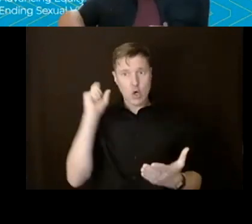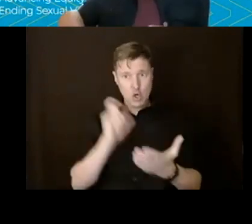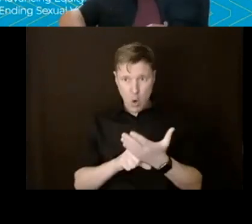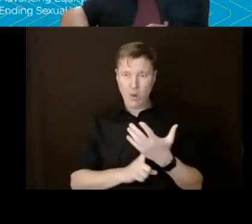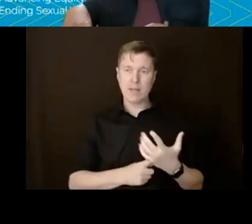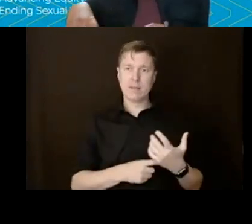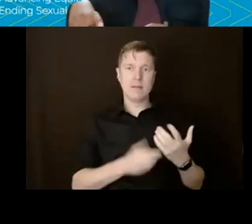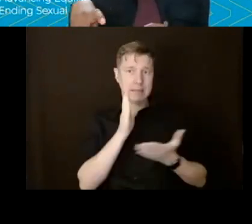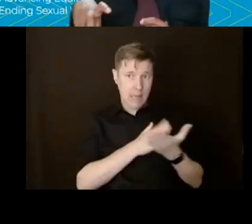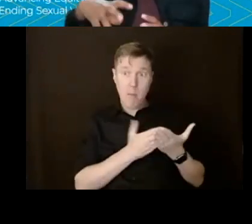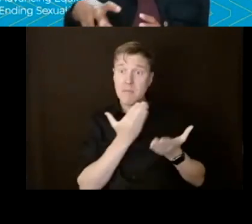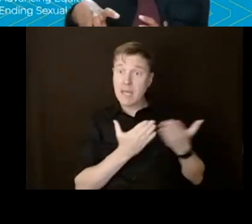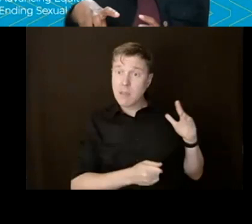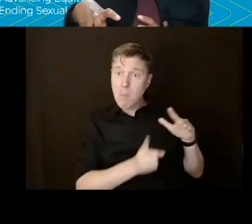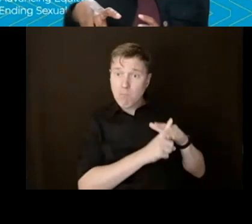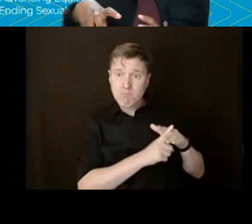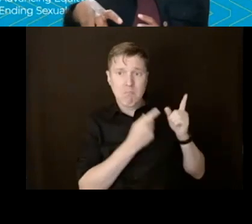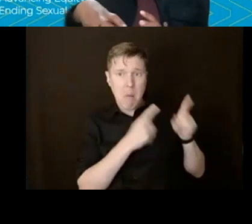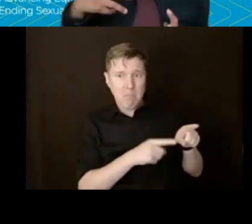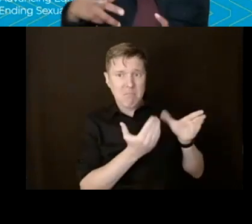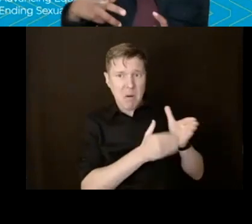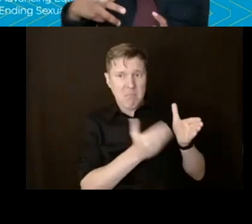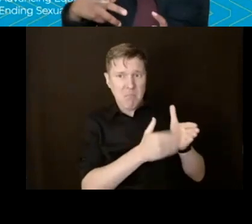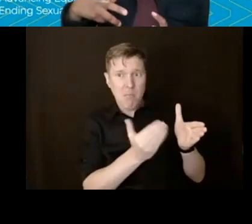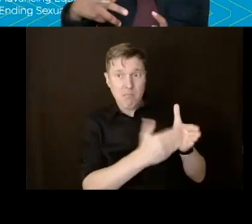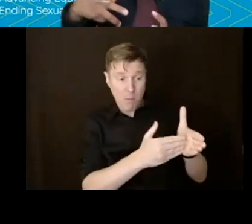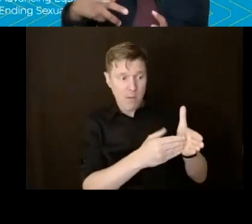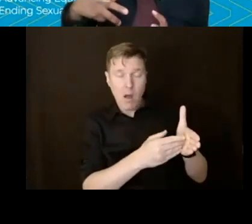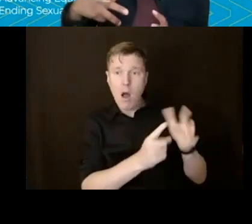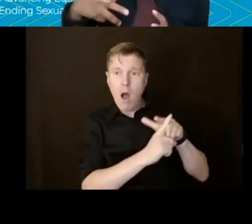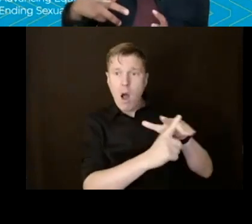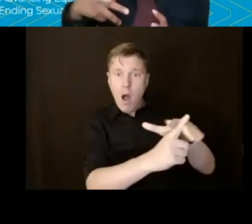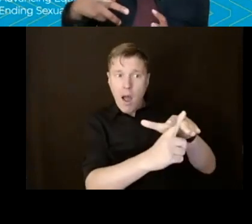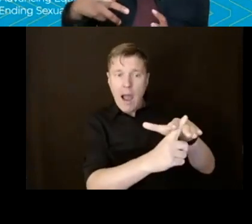maintained such that sexual violence is